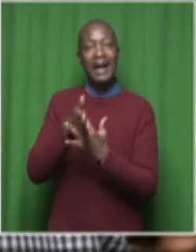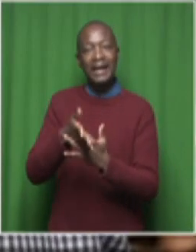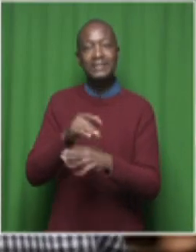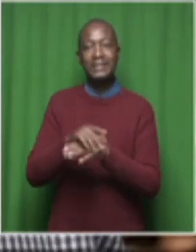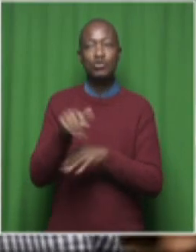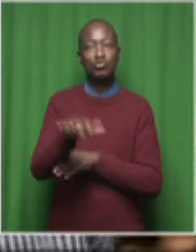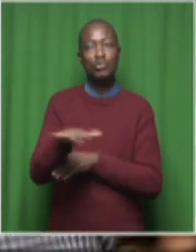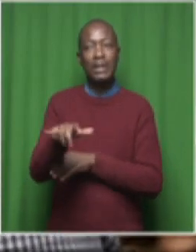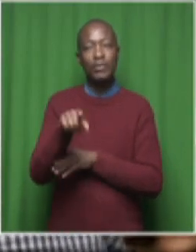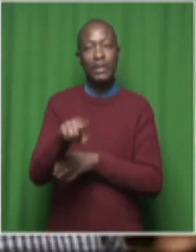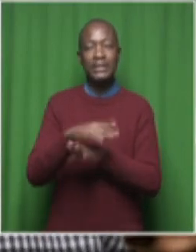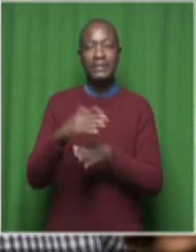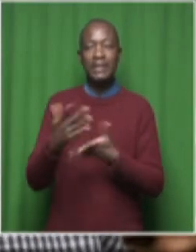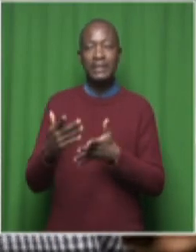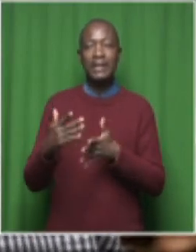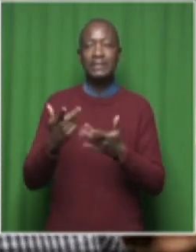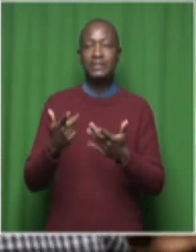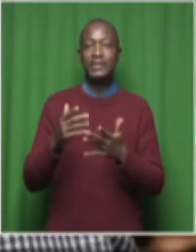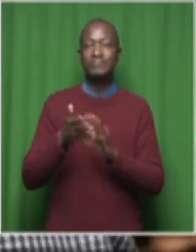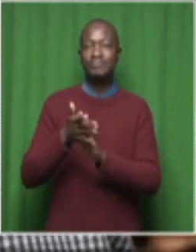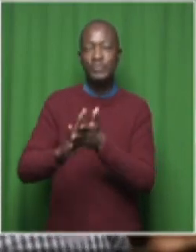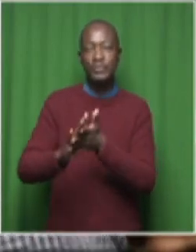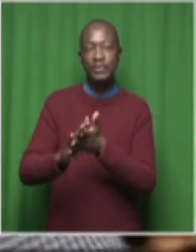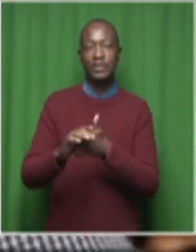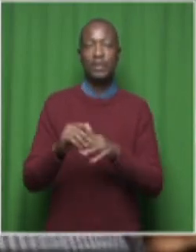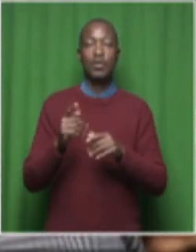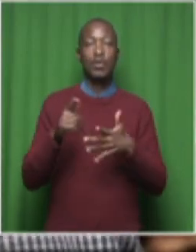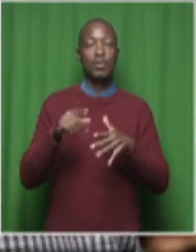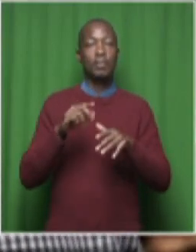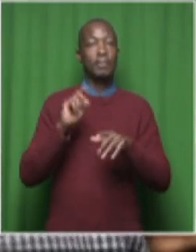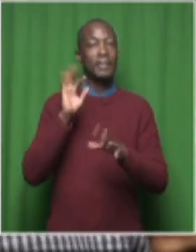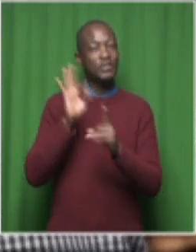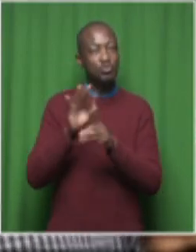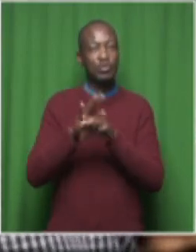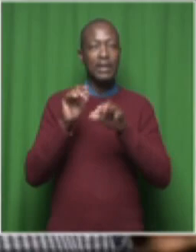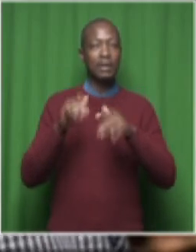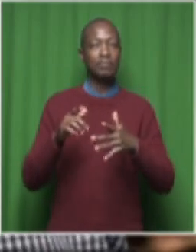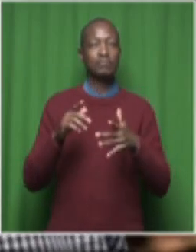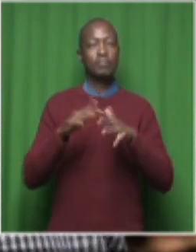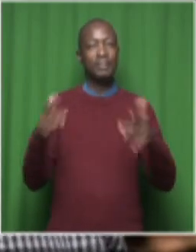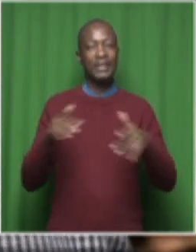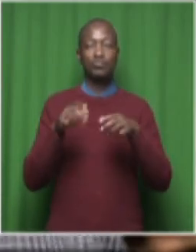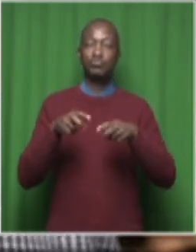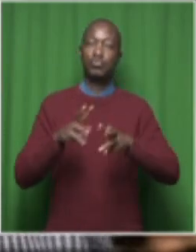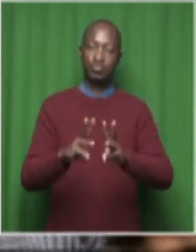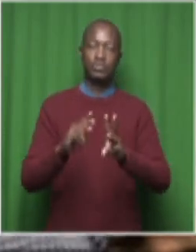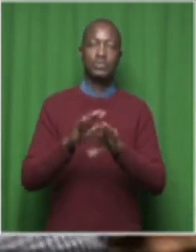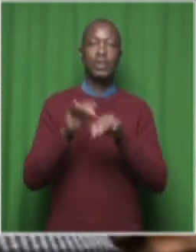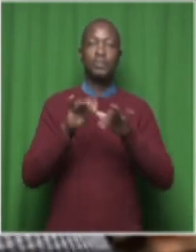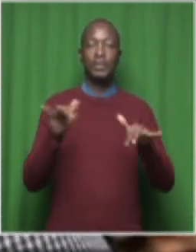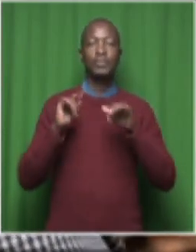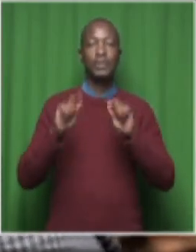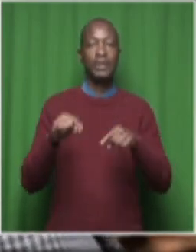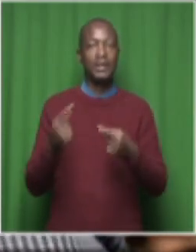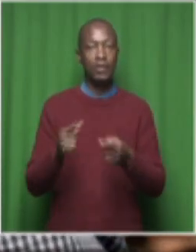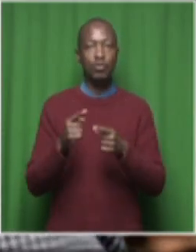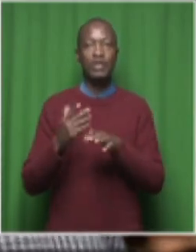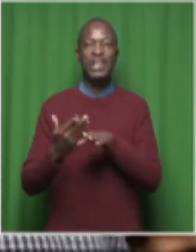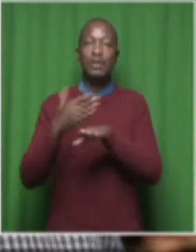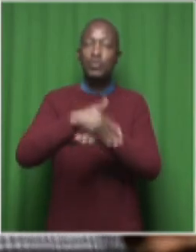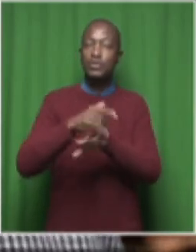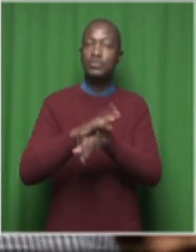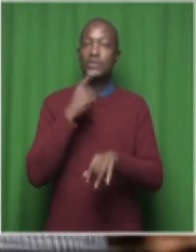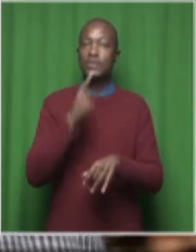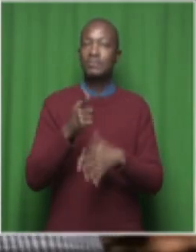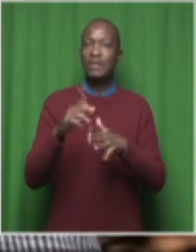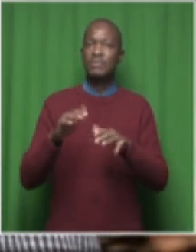the areas that has been cut off. In particular, all our major roads, arterials, where people can't cross and where rivers